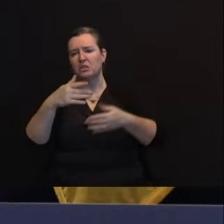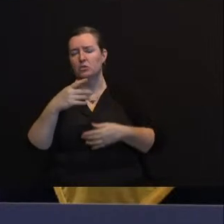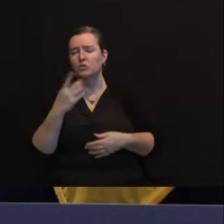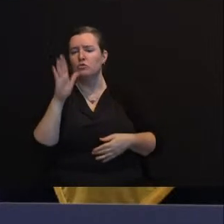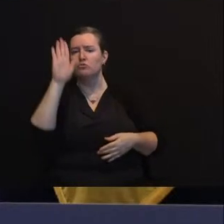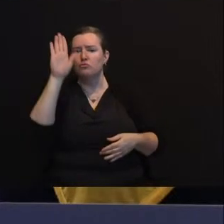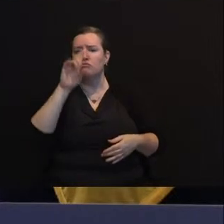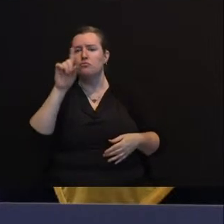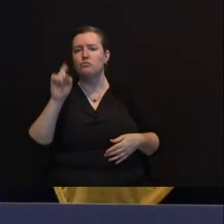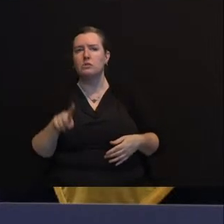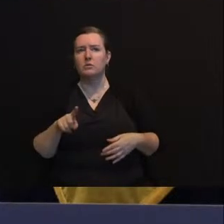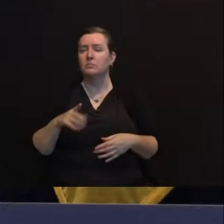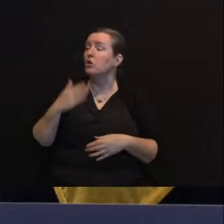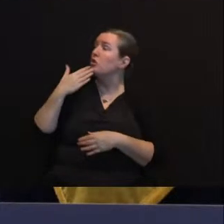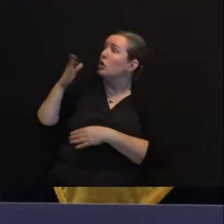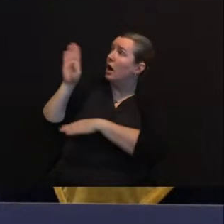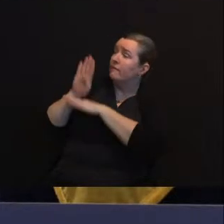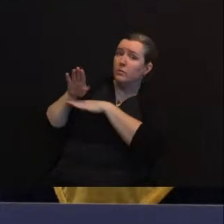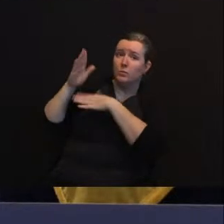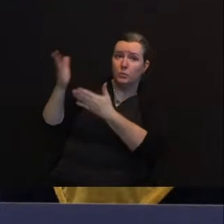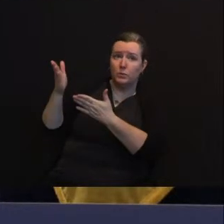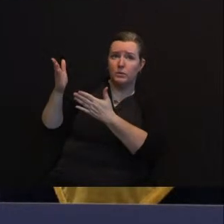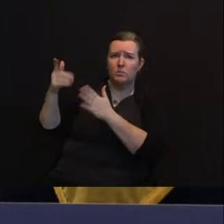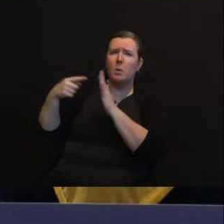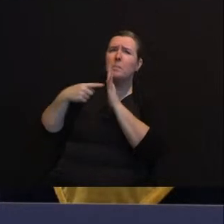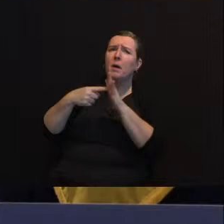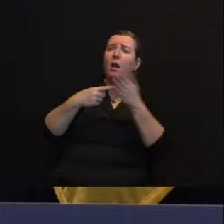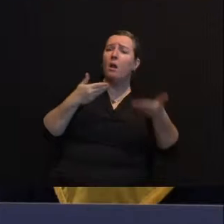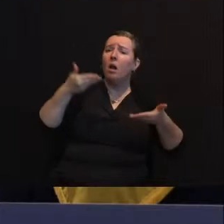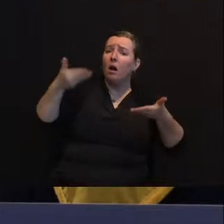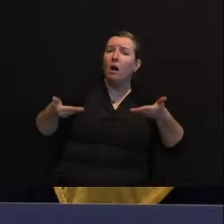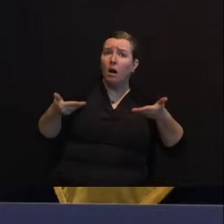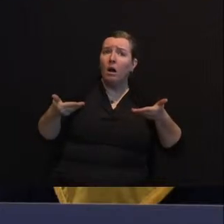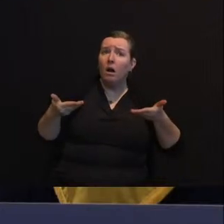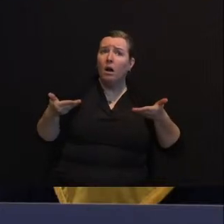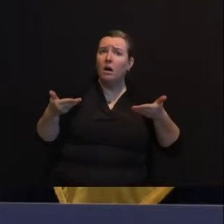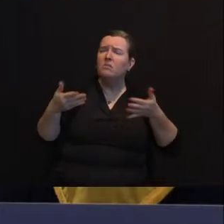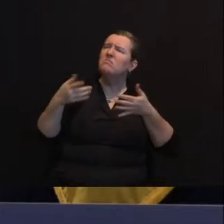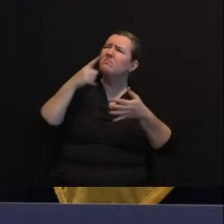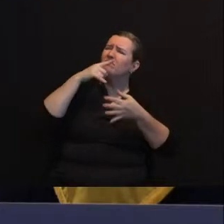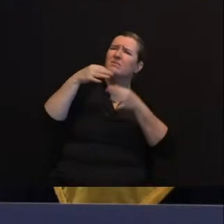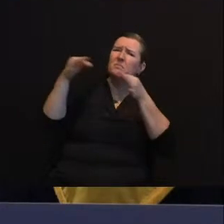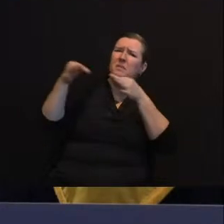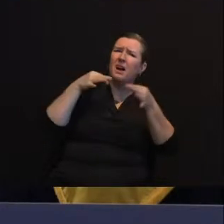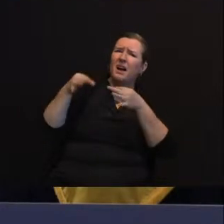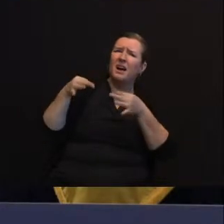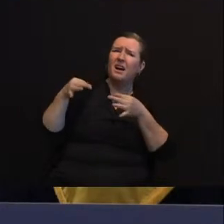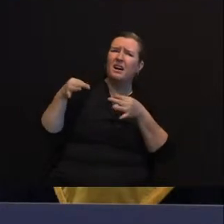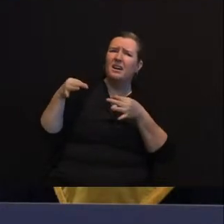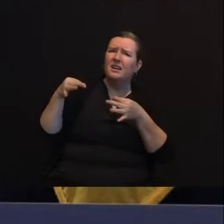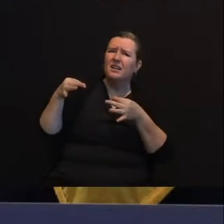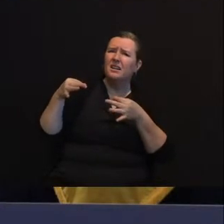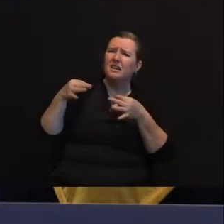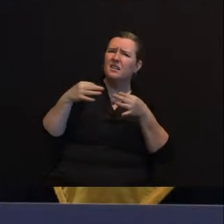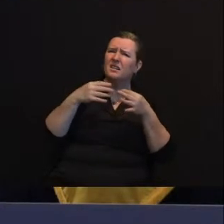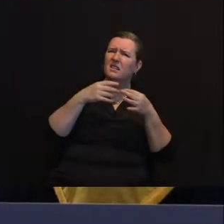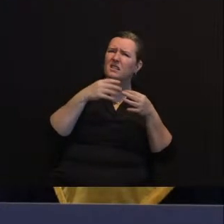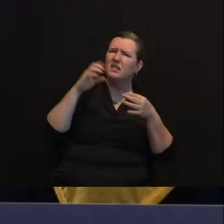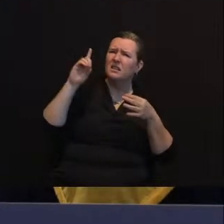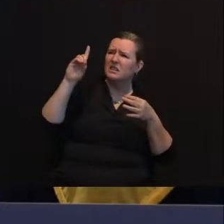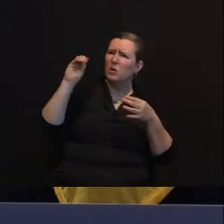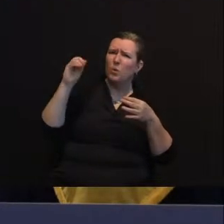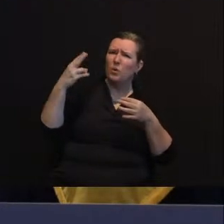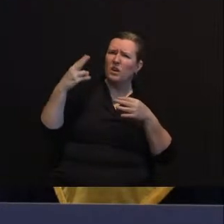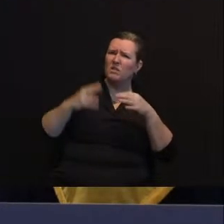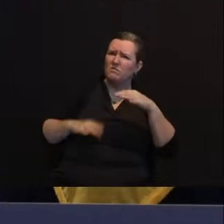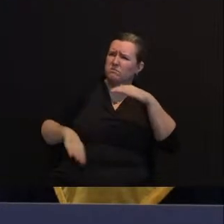Good afternoon, Governor. On the models, could you explain why, particularly with DOH model in particular, that peak hospitalizations appears to